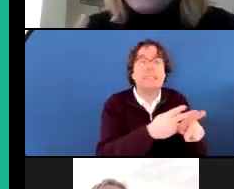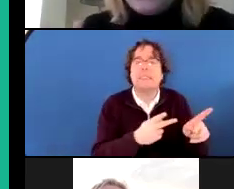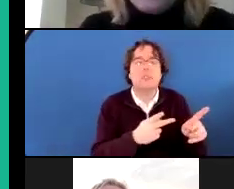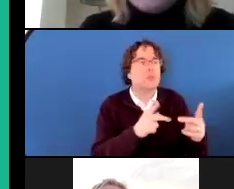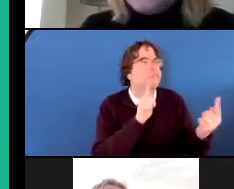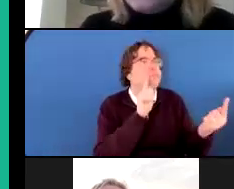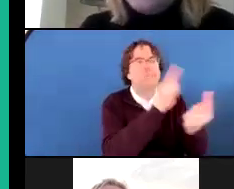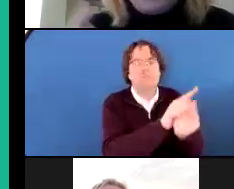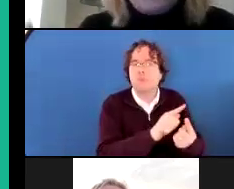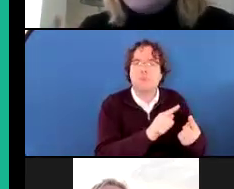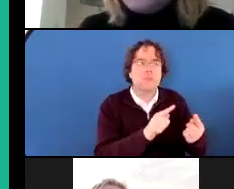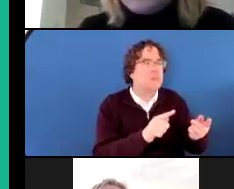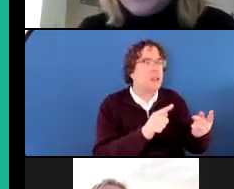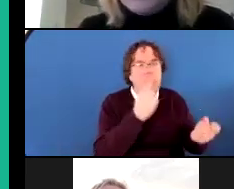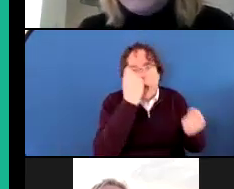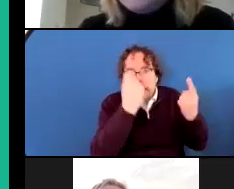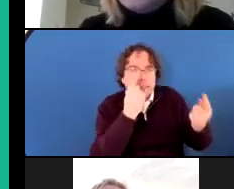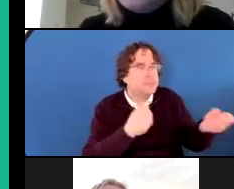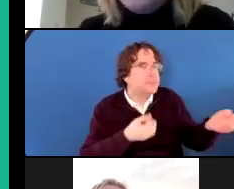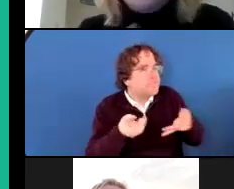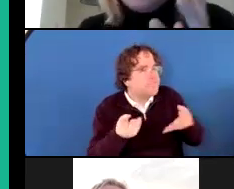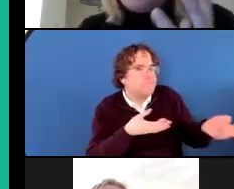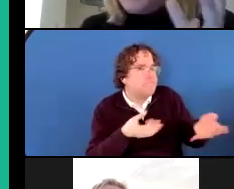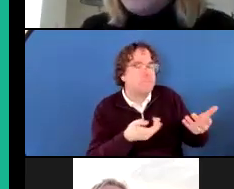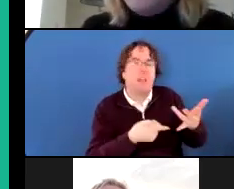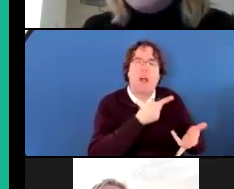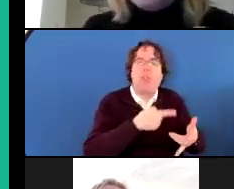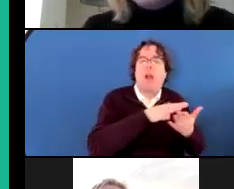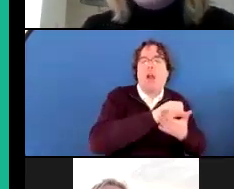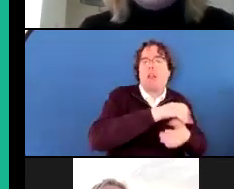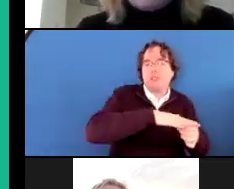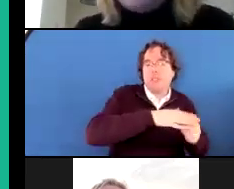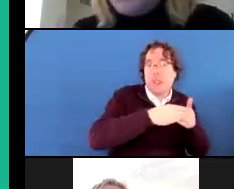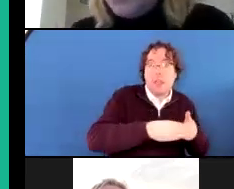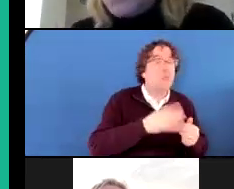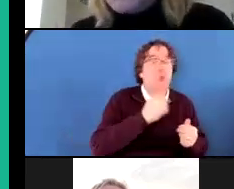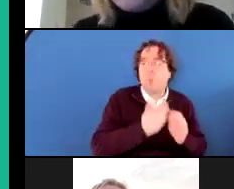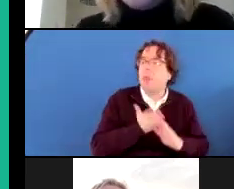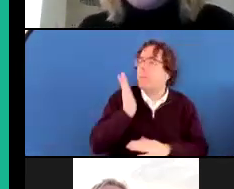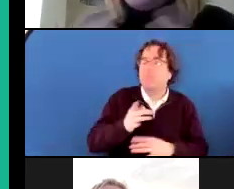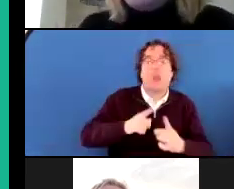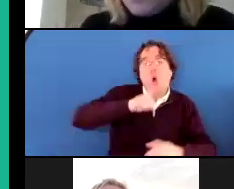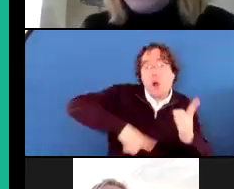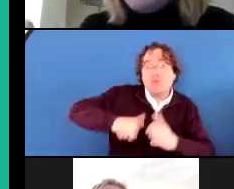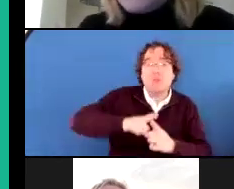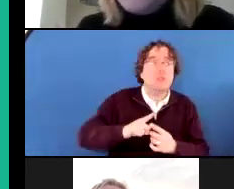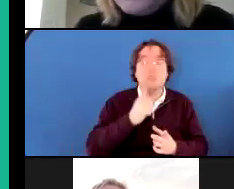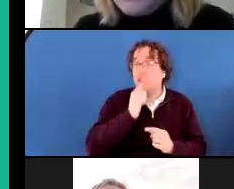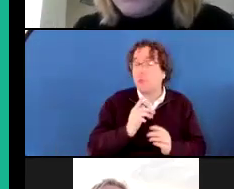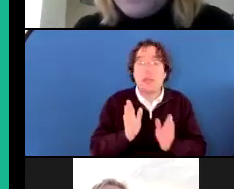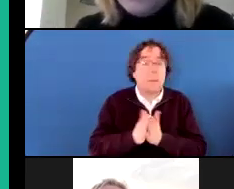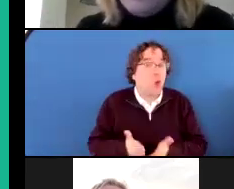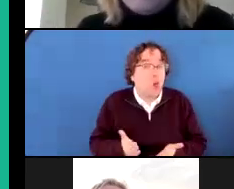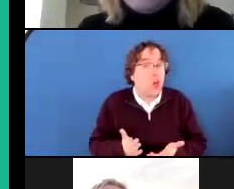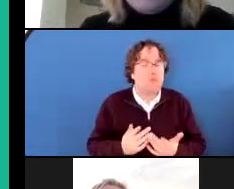with, exchange ideas with other cultural sector leaders. Could be conferences, might be books. We're quite flexible